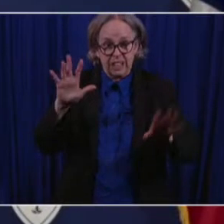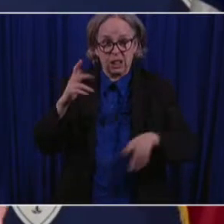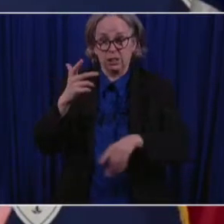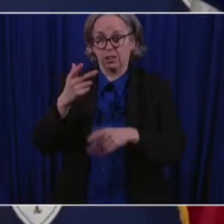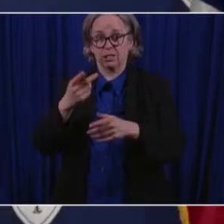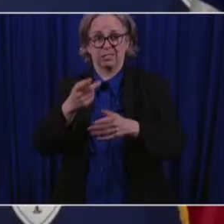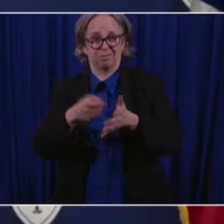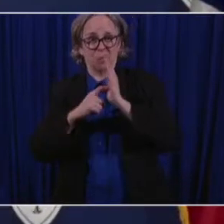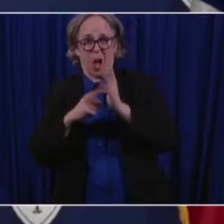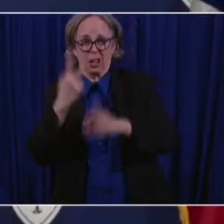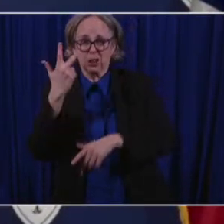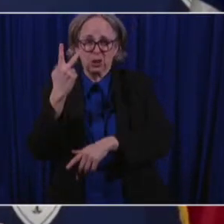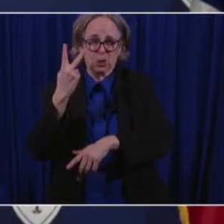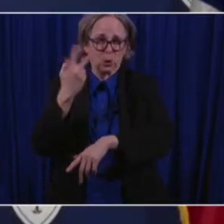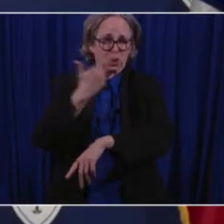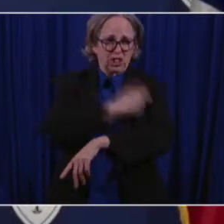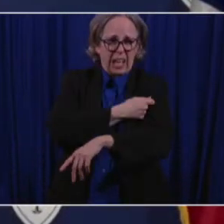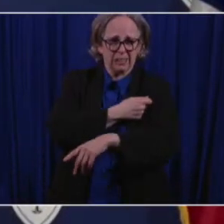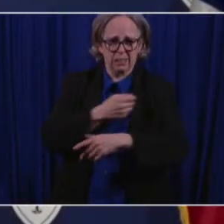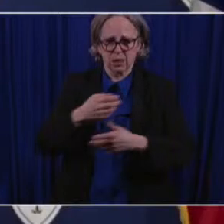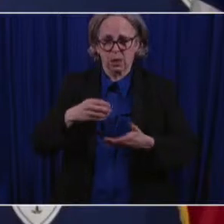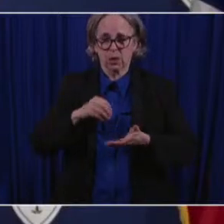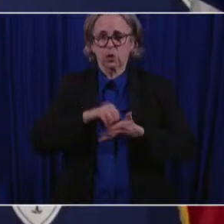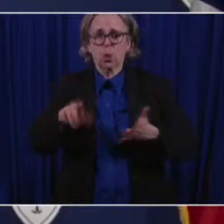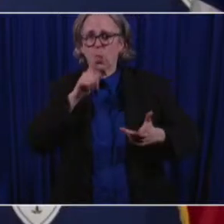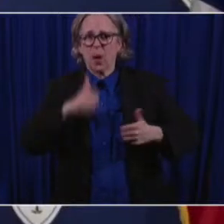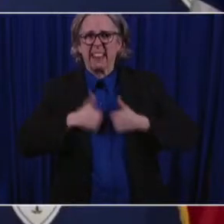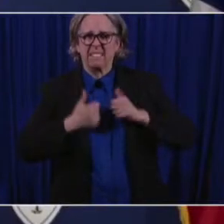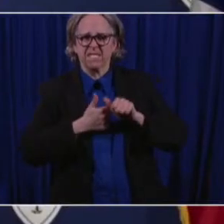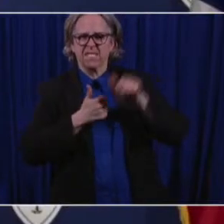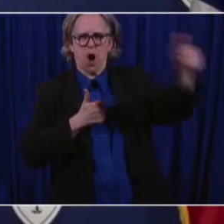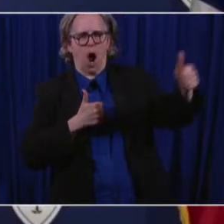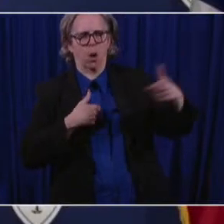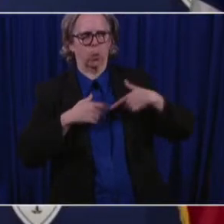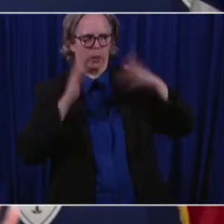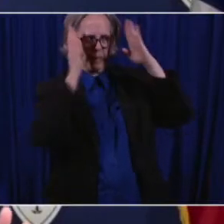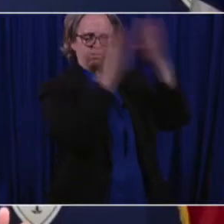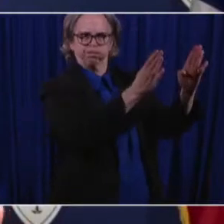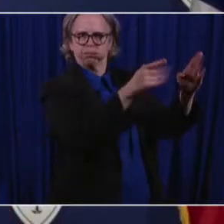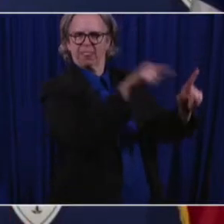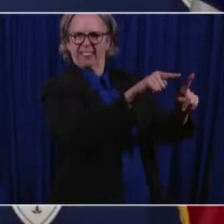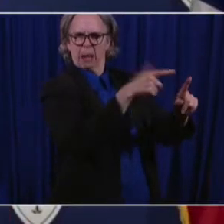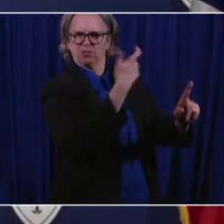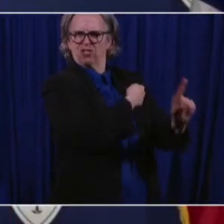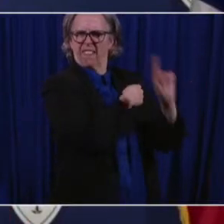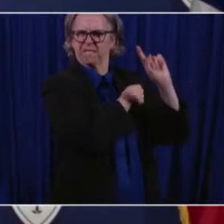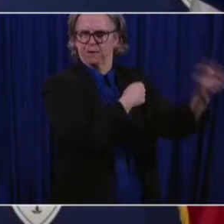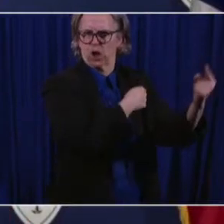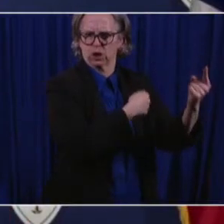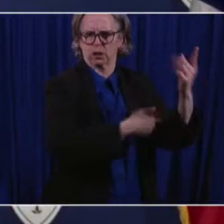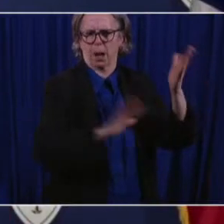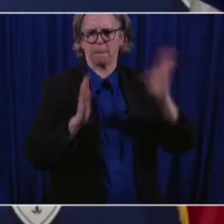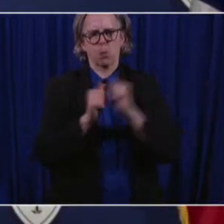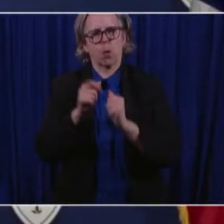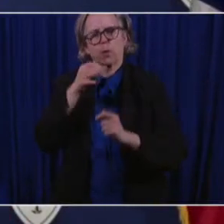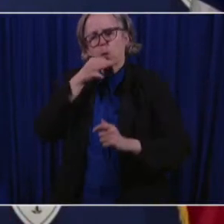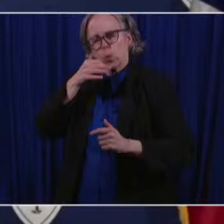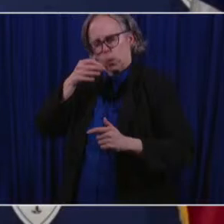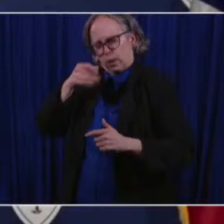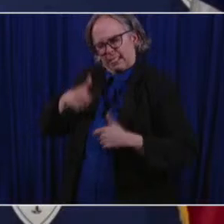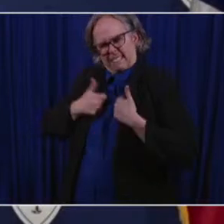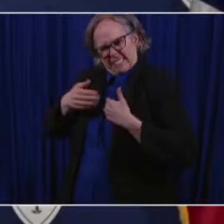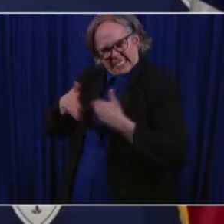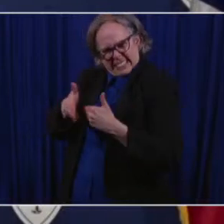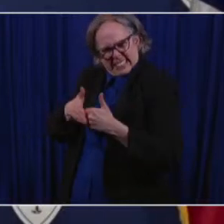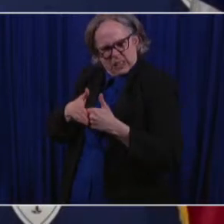the ones who live far away or further away, get them first shot and then the second shot while they're still on